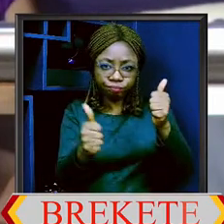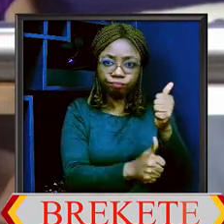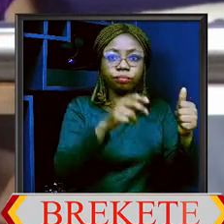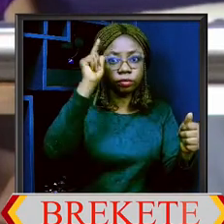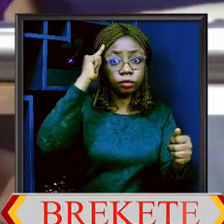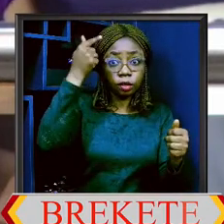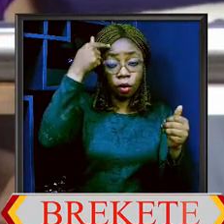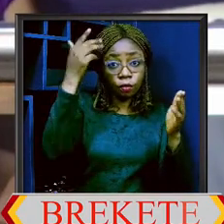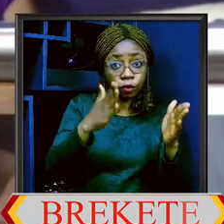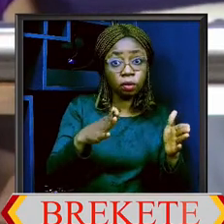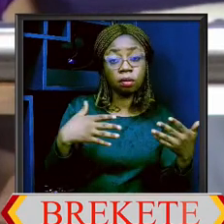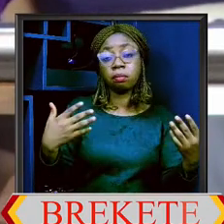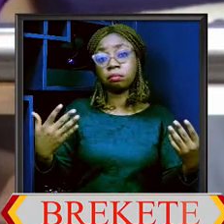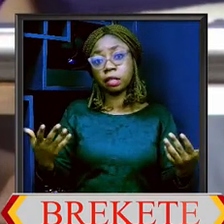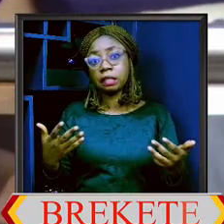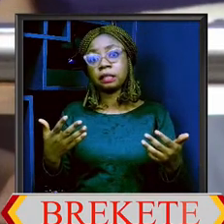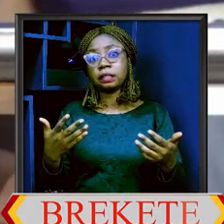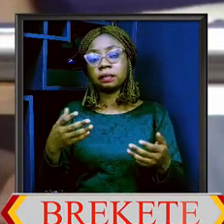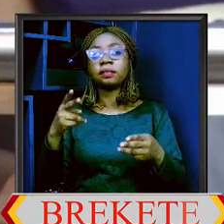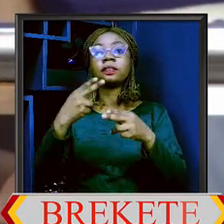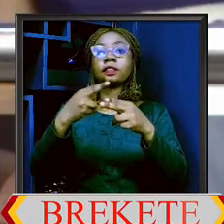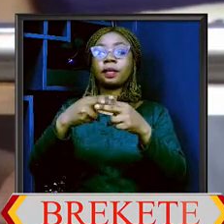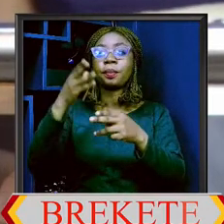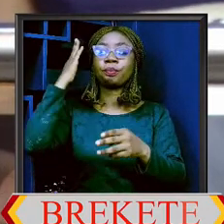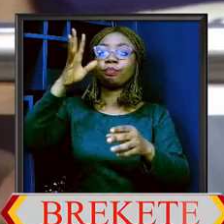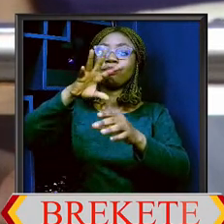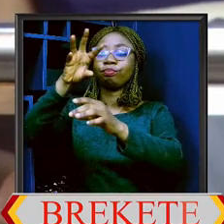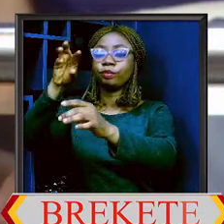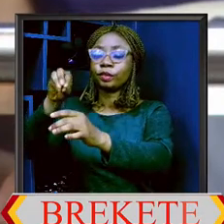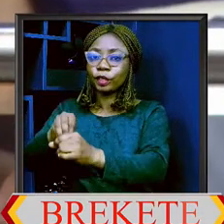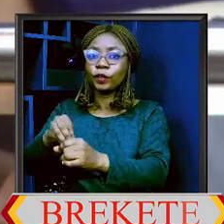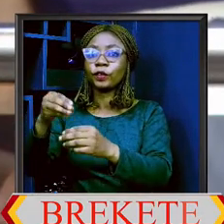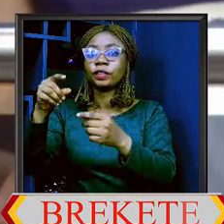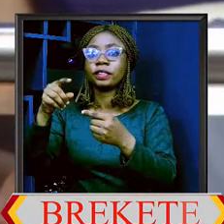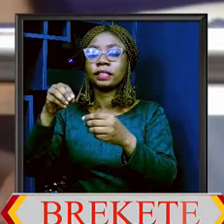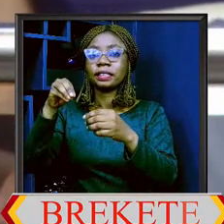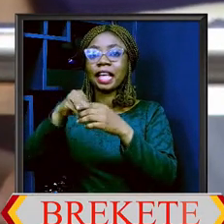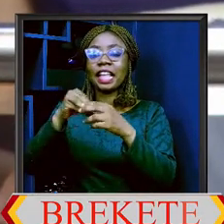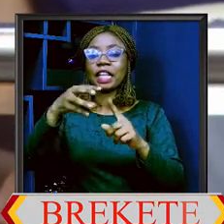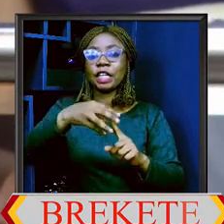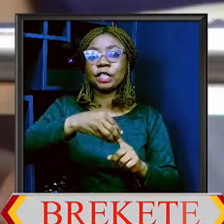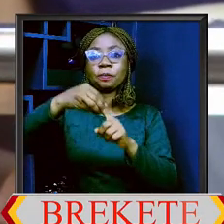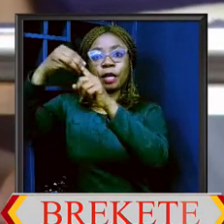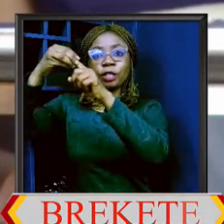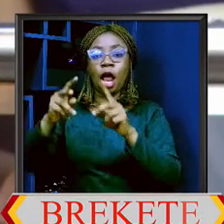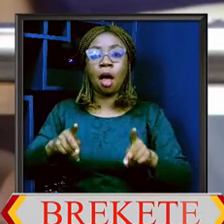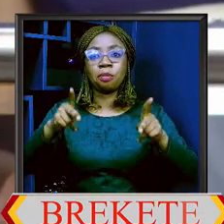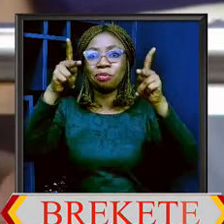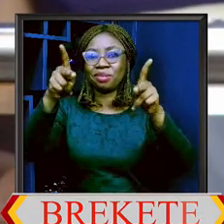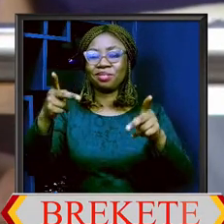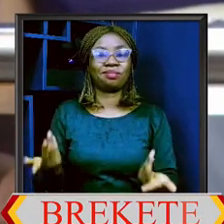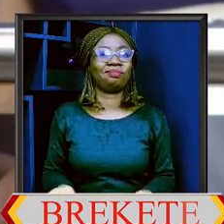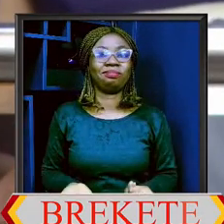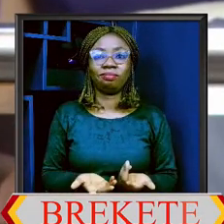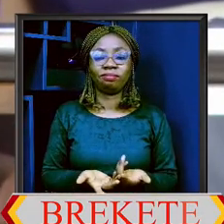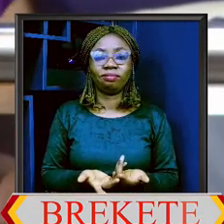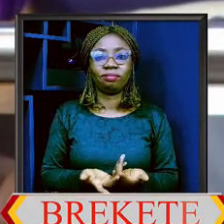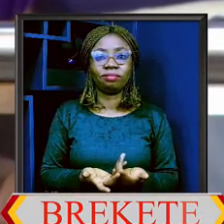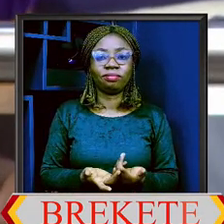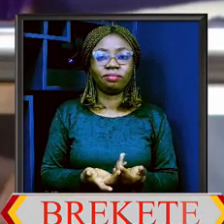he he they go put the name for um special promotion one kind thing one kind